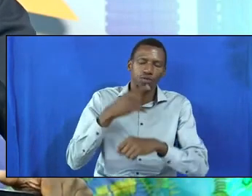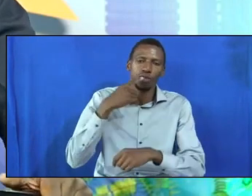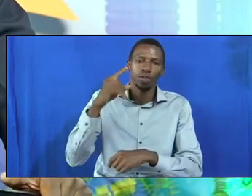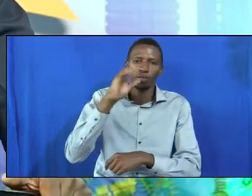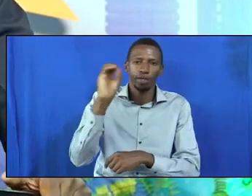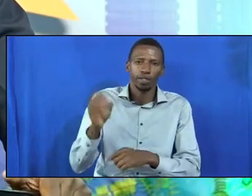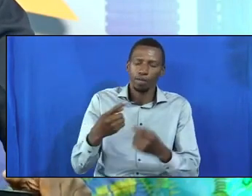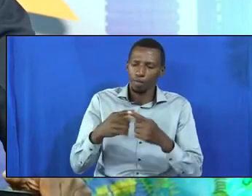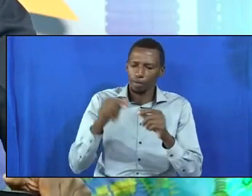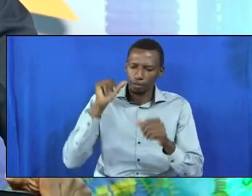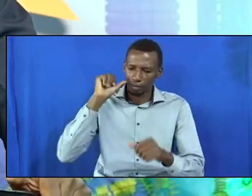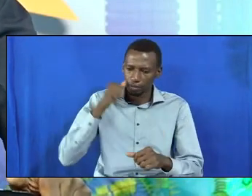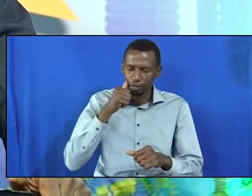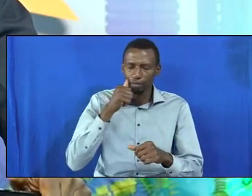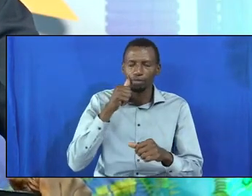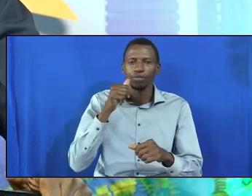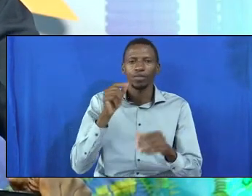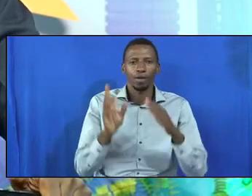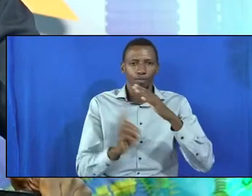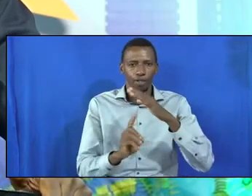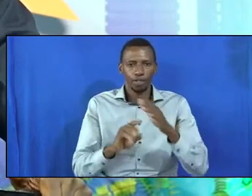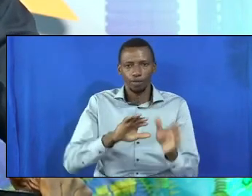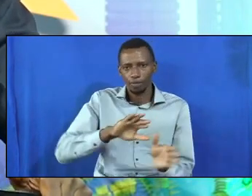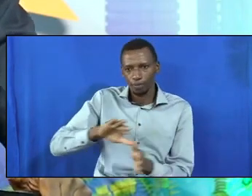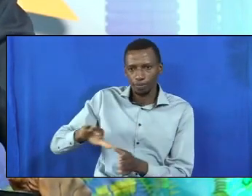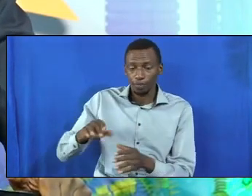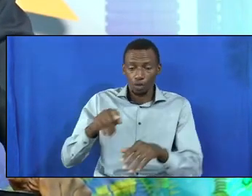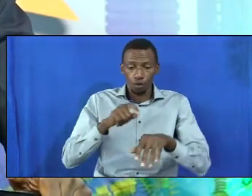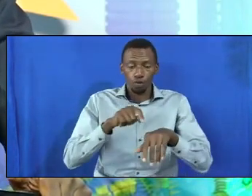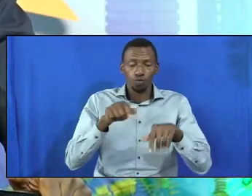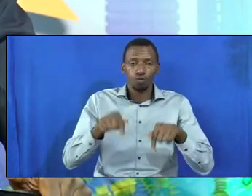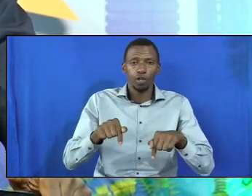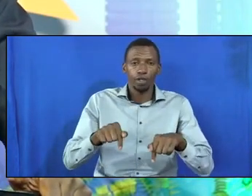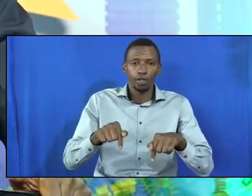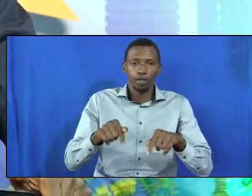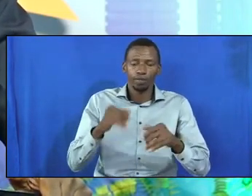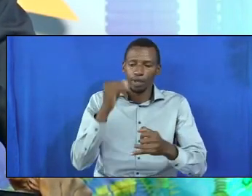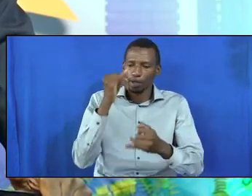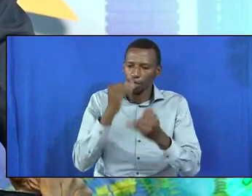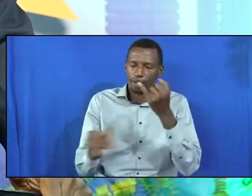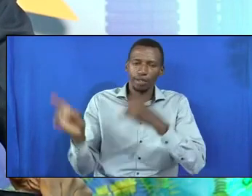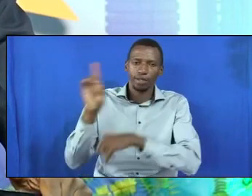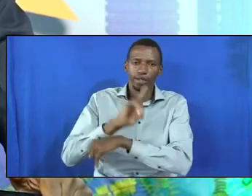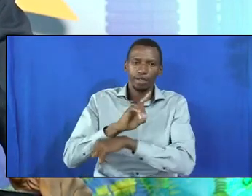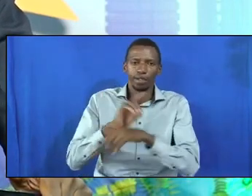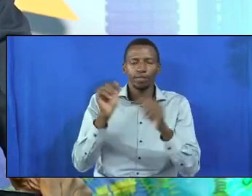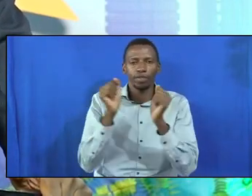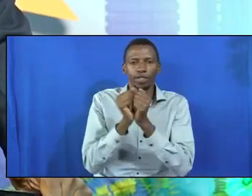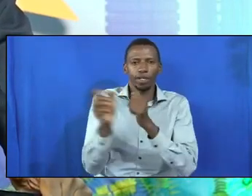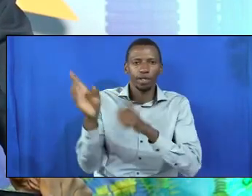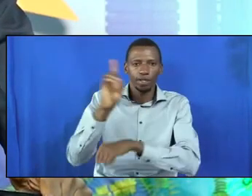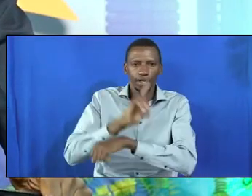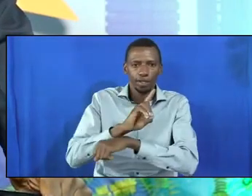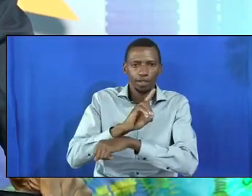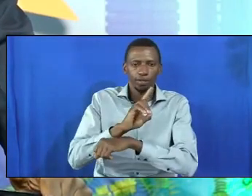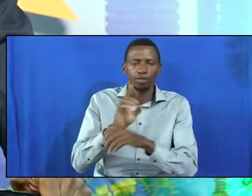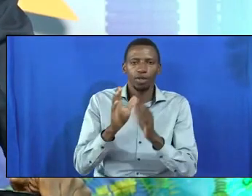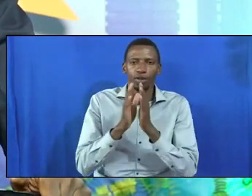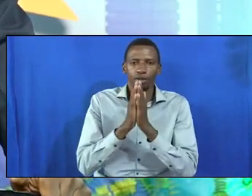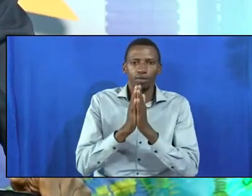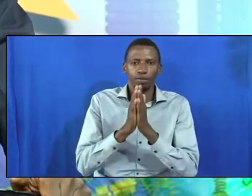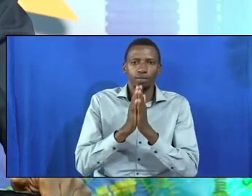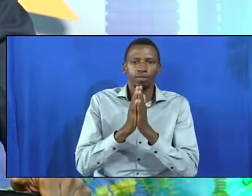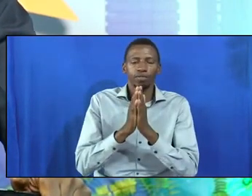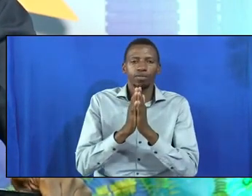As we come to the grand climax of the 10 days of prayers, we are expecting an experience that is